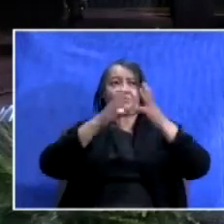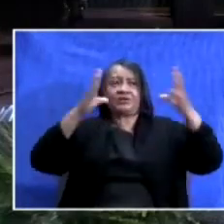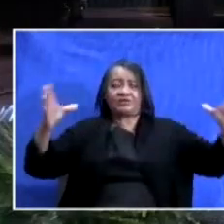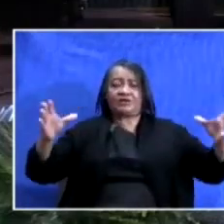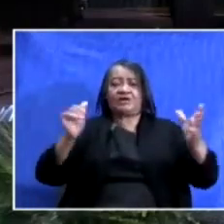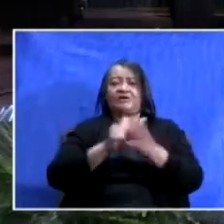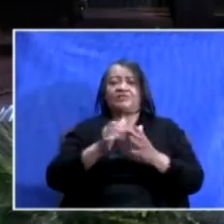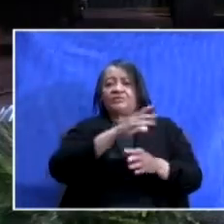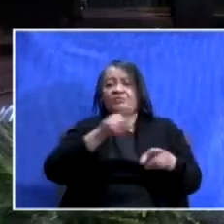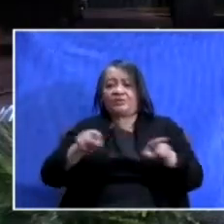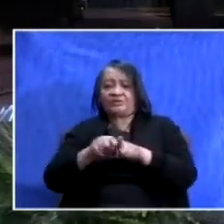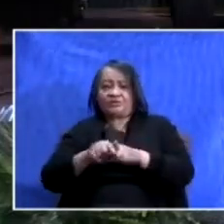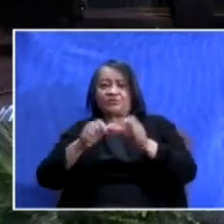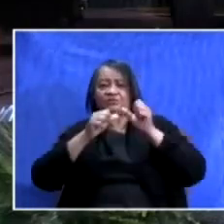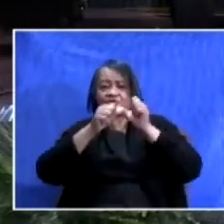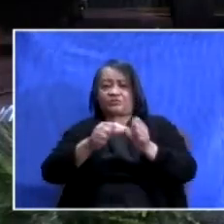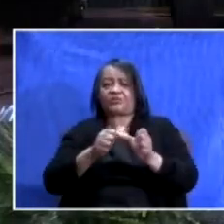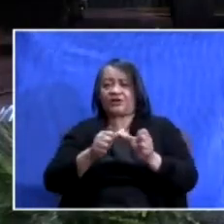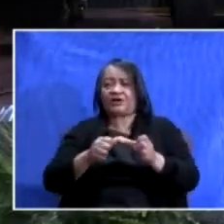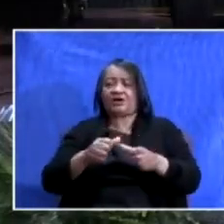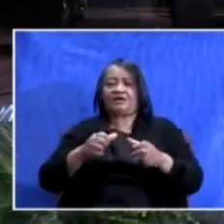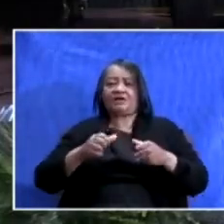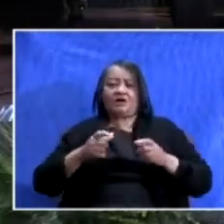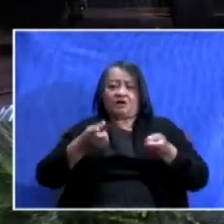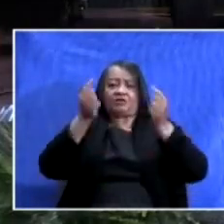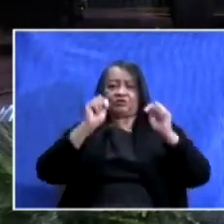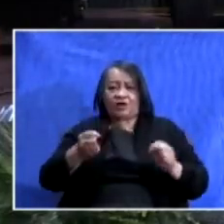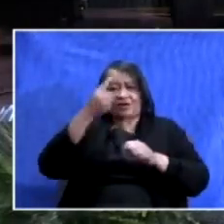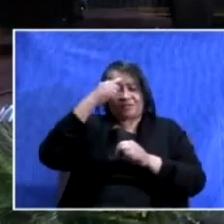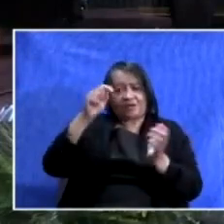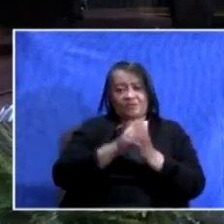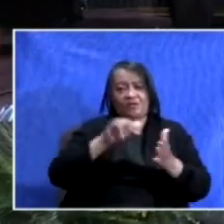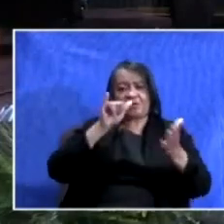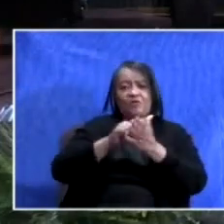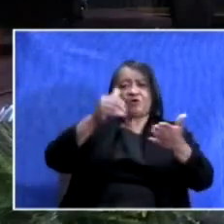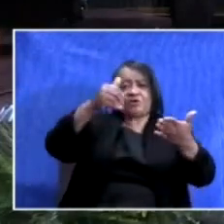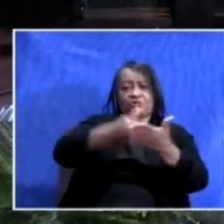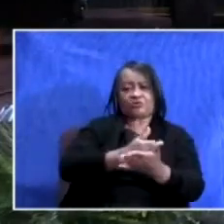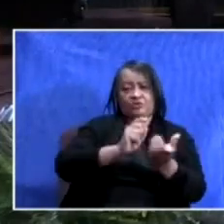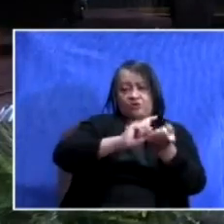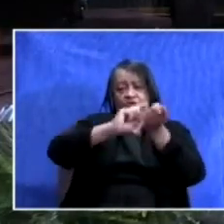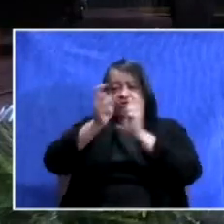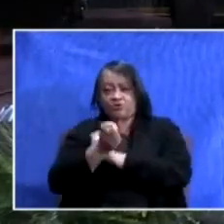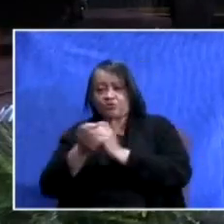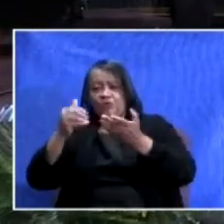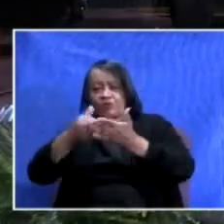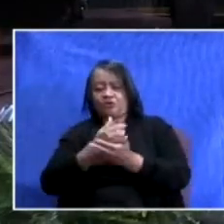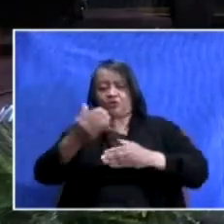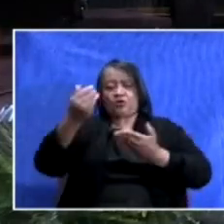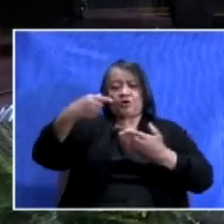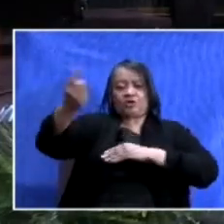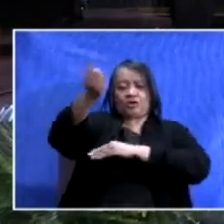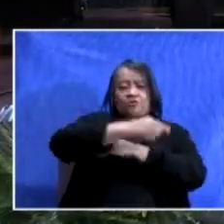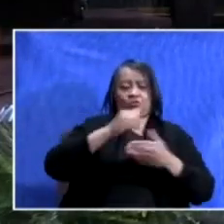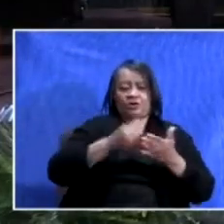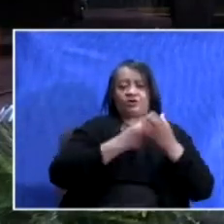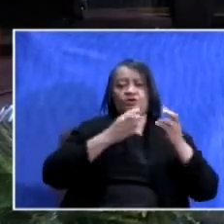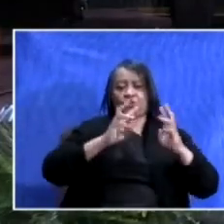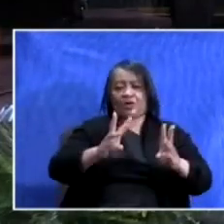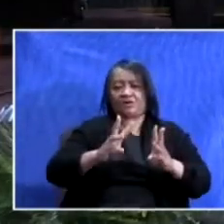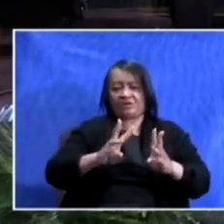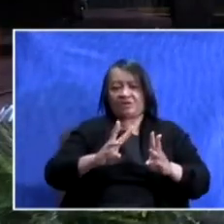abundantly as we continue to strive for that new transition in a new day, in a new